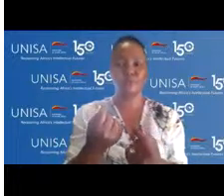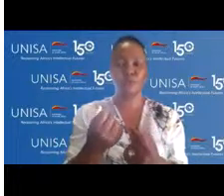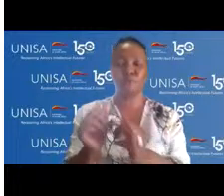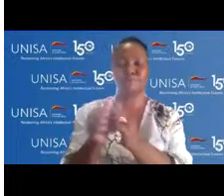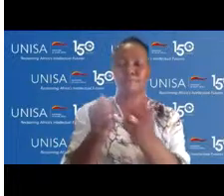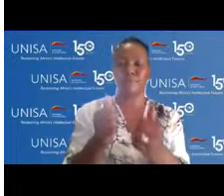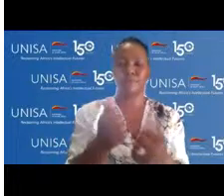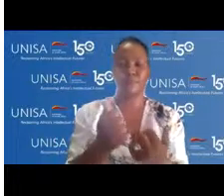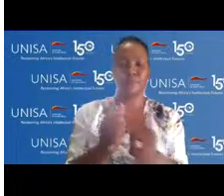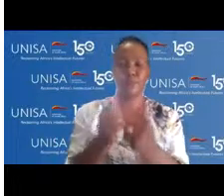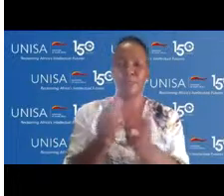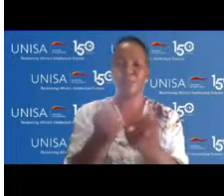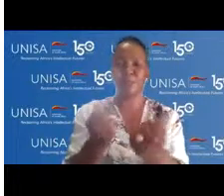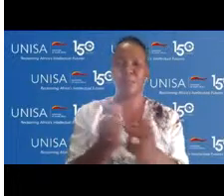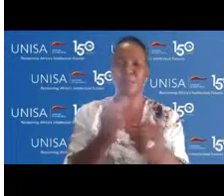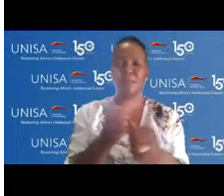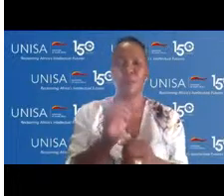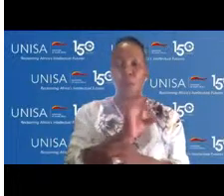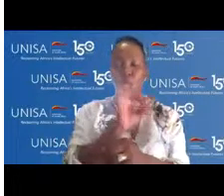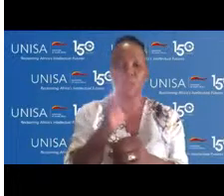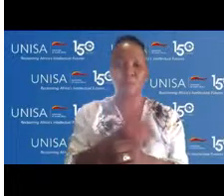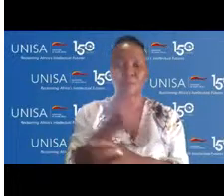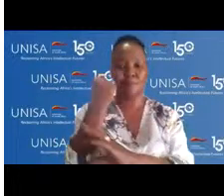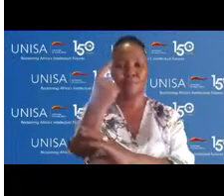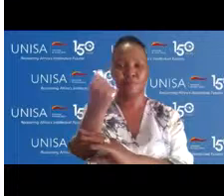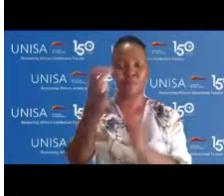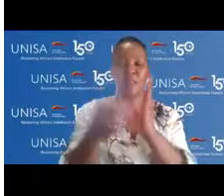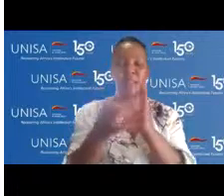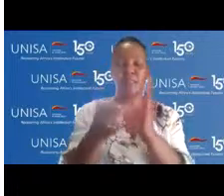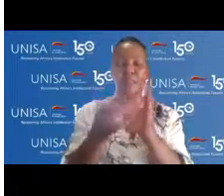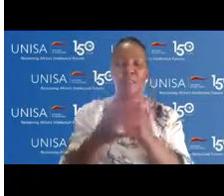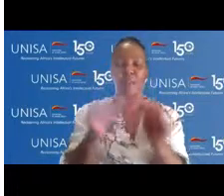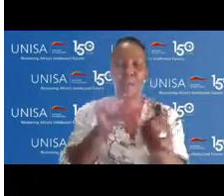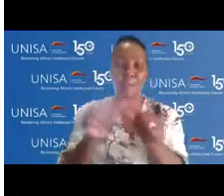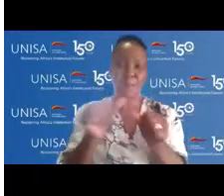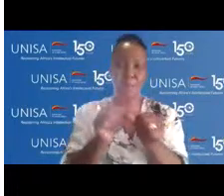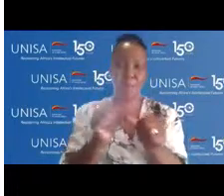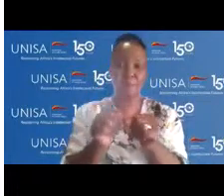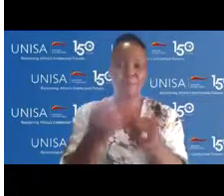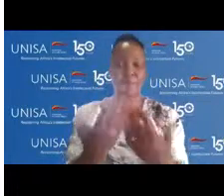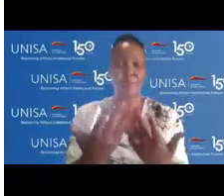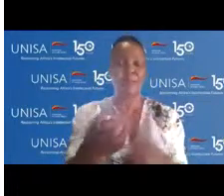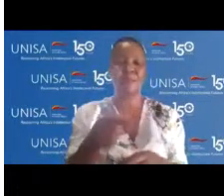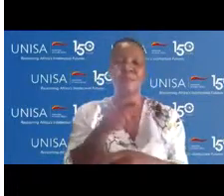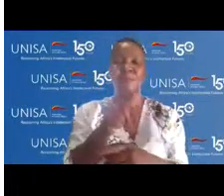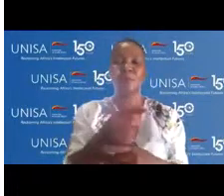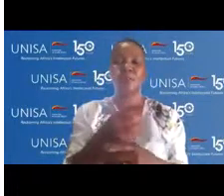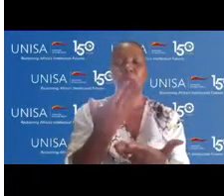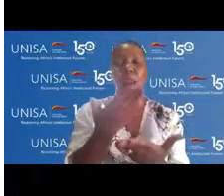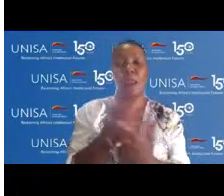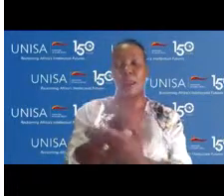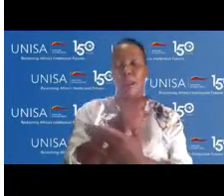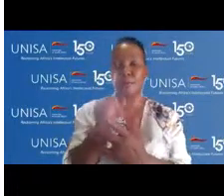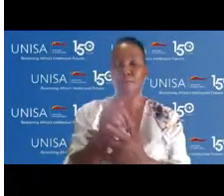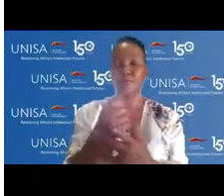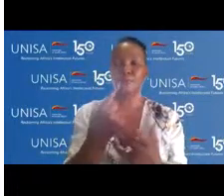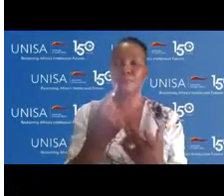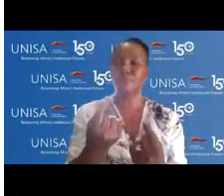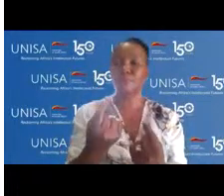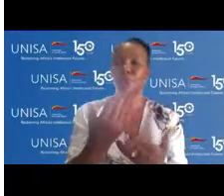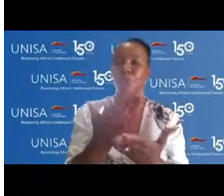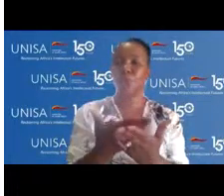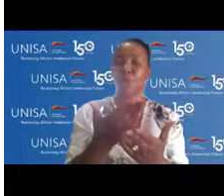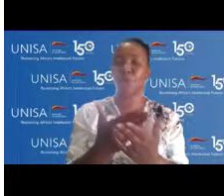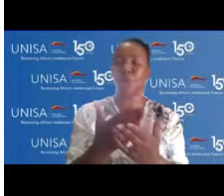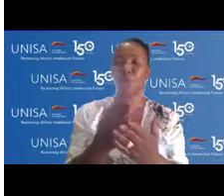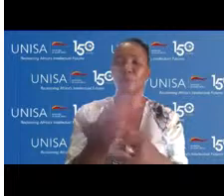once you understand the technology and the hardware better, it will definitely enable you to be able to do a lot more with